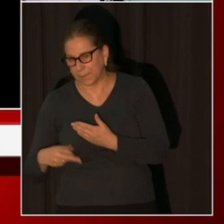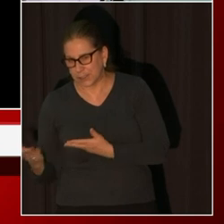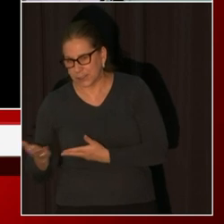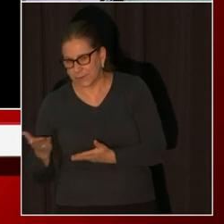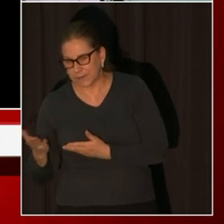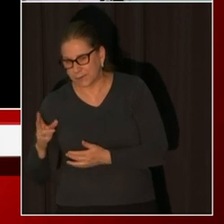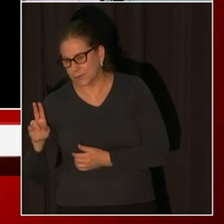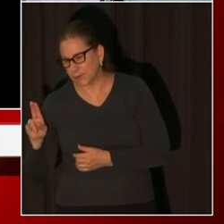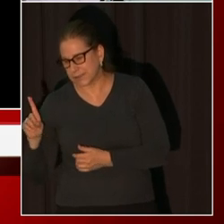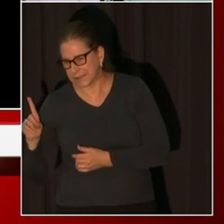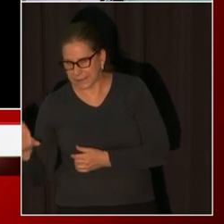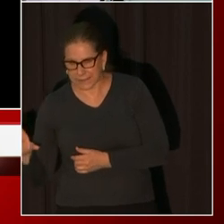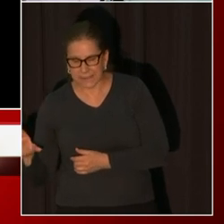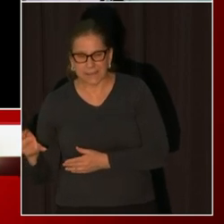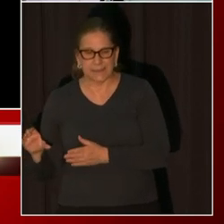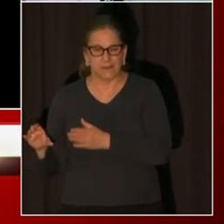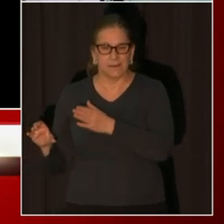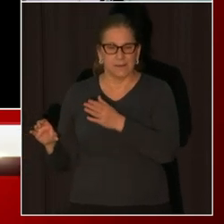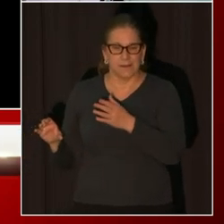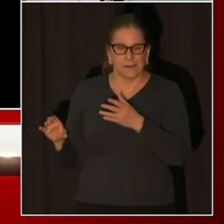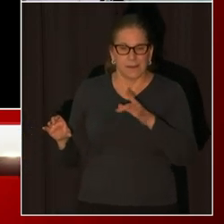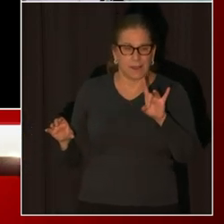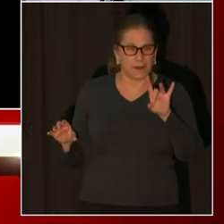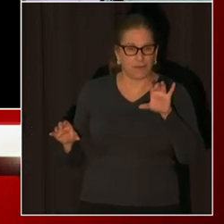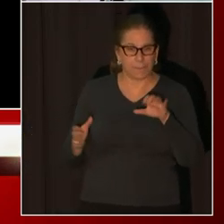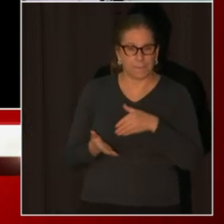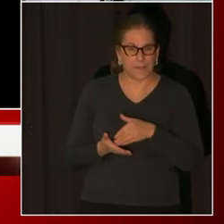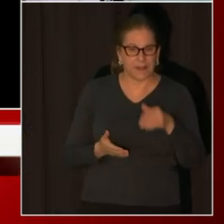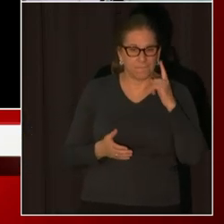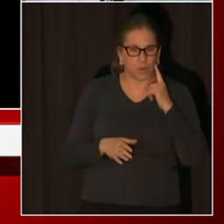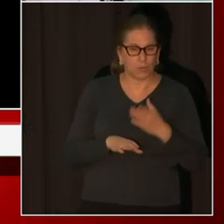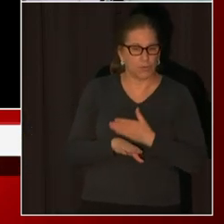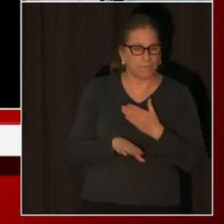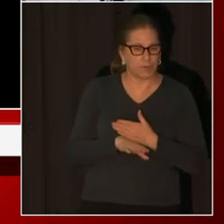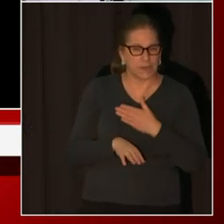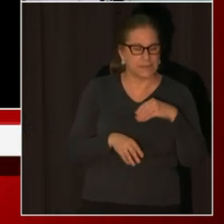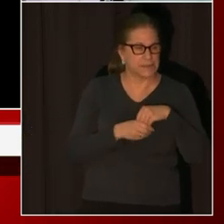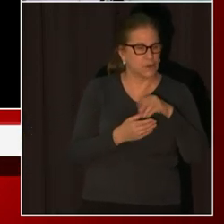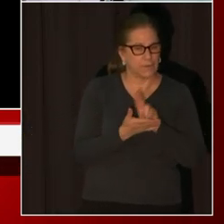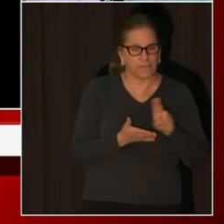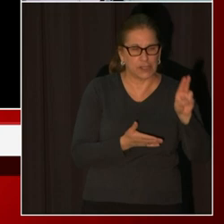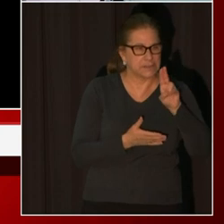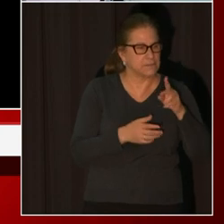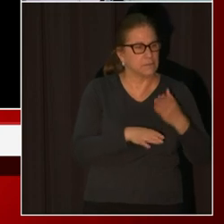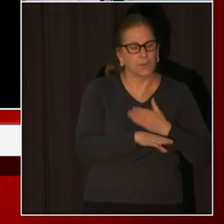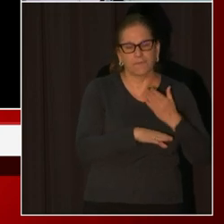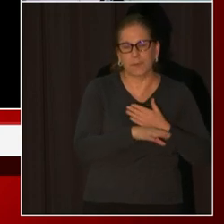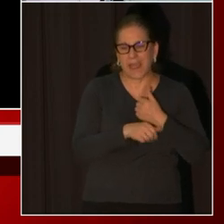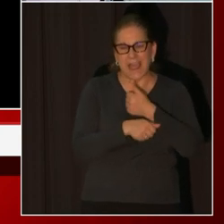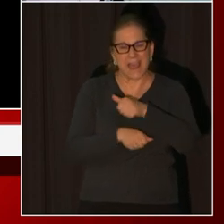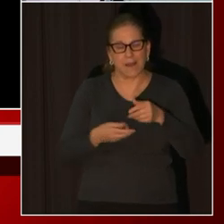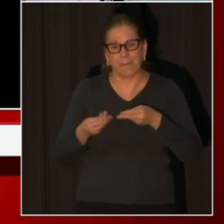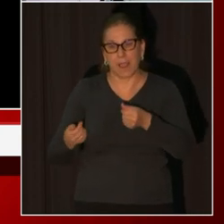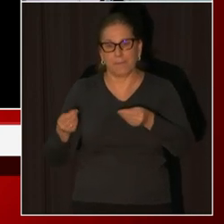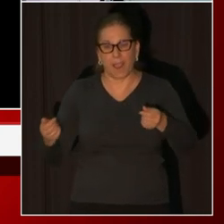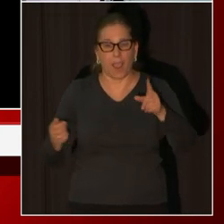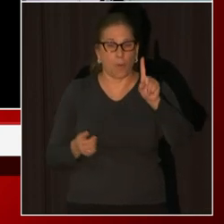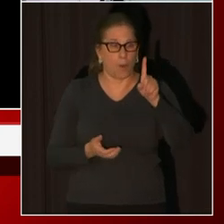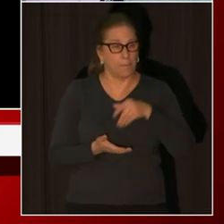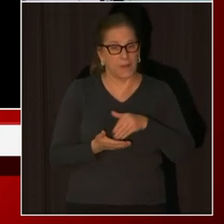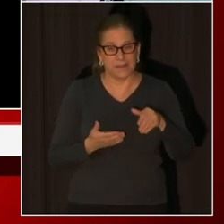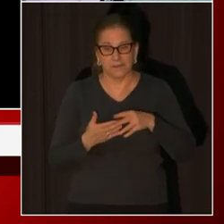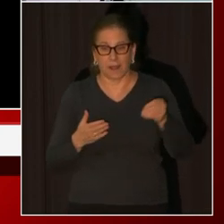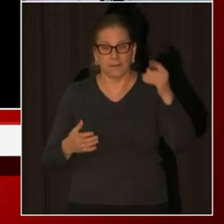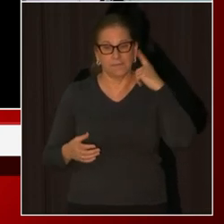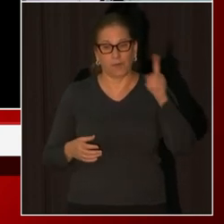million in capital improvements for university facilities. There's $1 million in the budget to help open the new MLK Library,